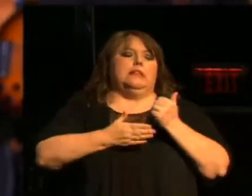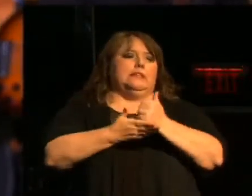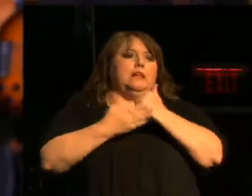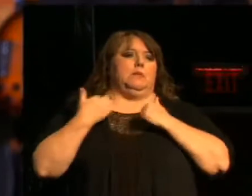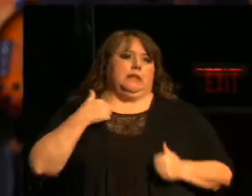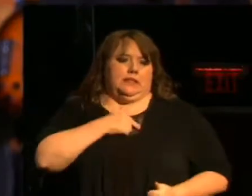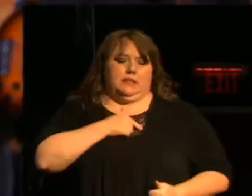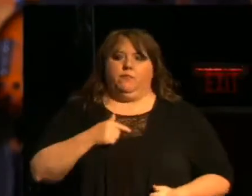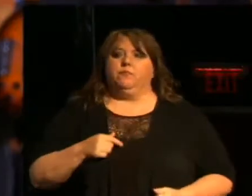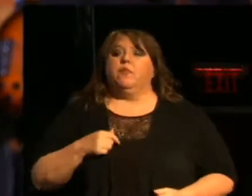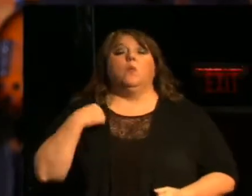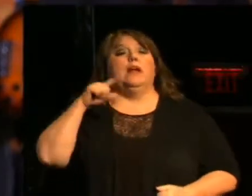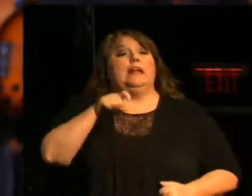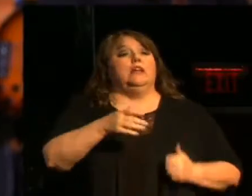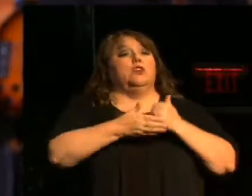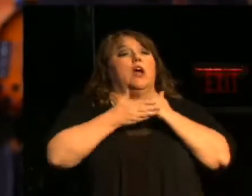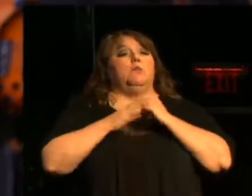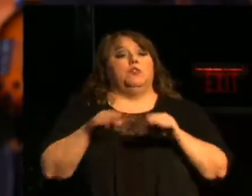me.